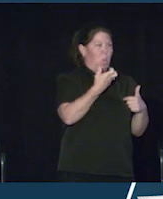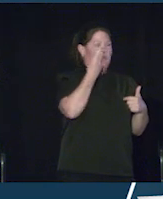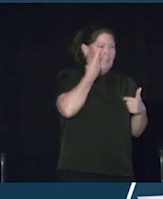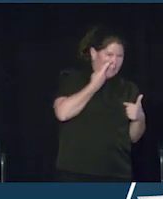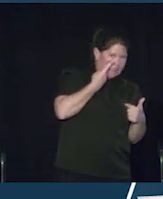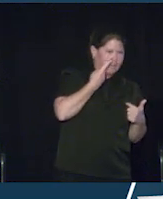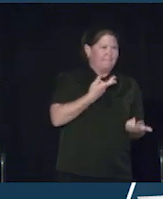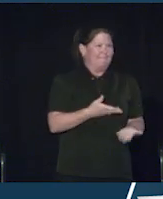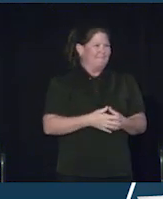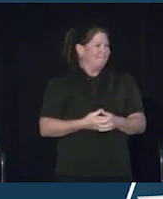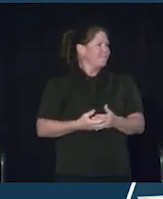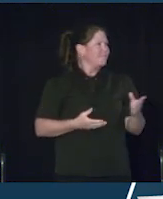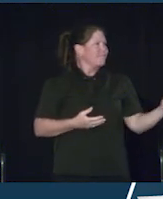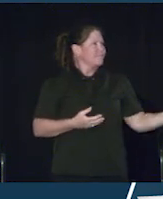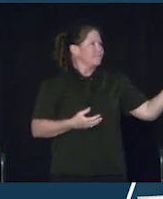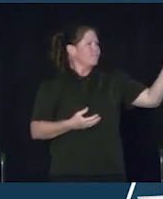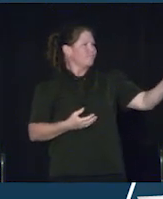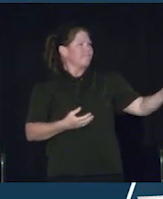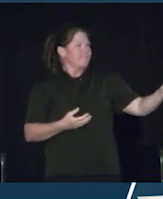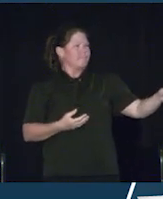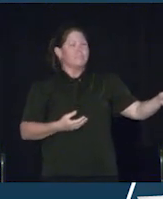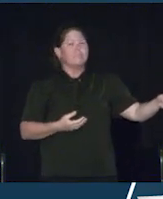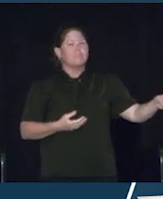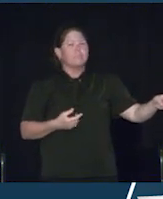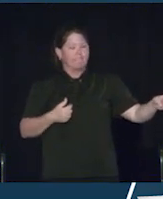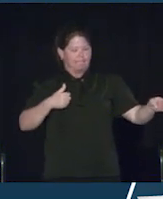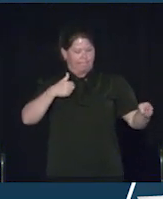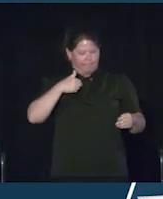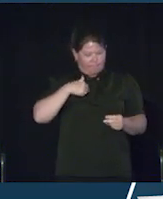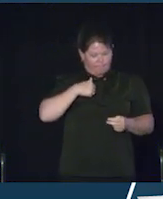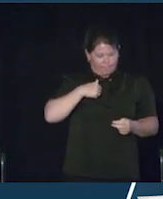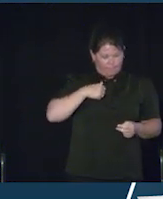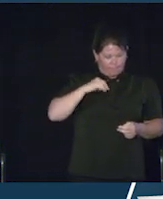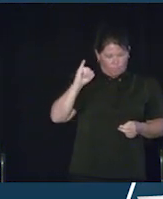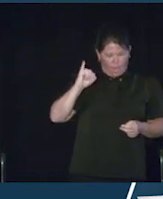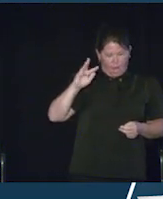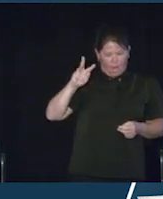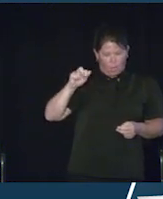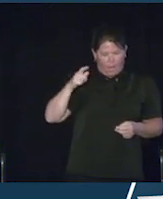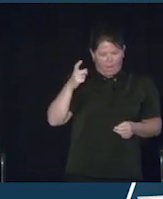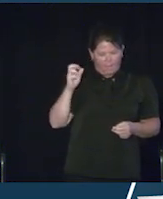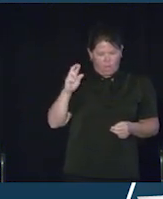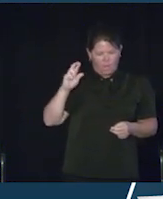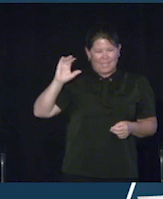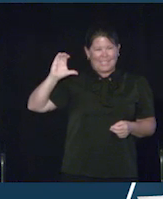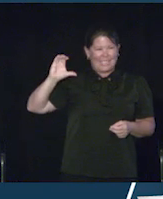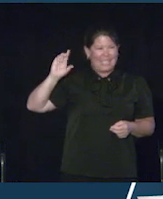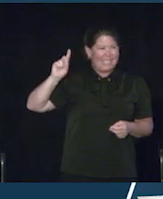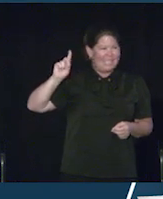Yeah. Yes. We are on iWaiver CDC Plus, Yeah. and the companion